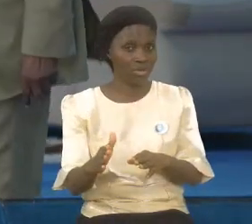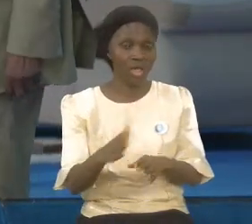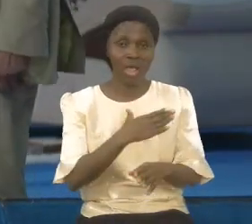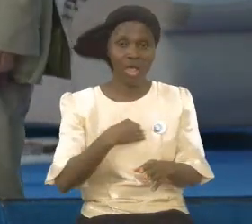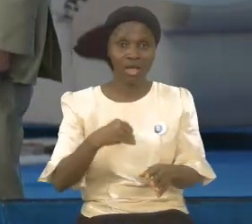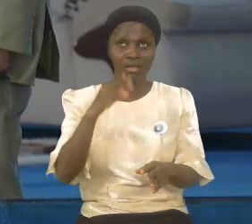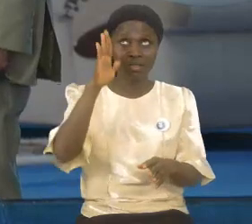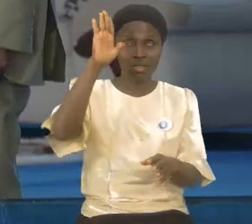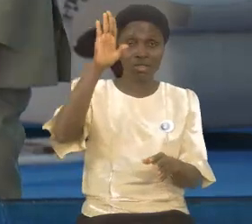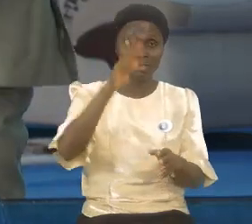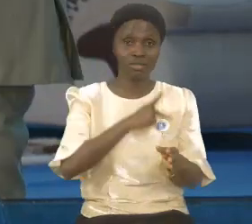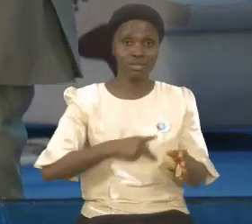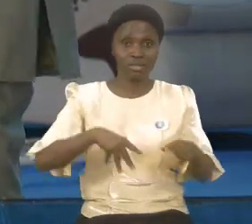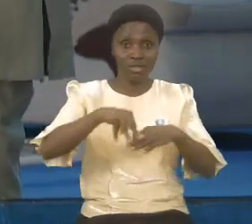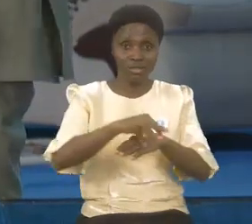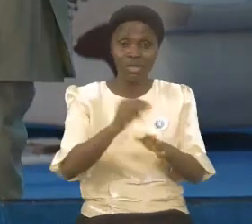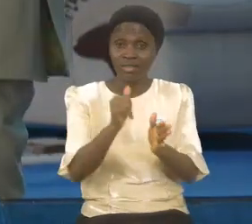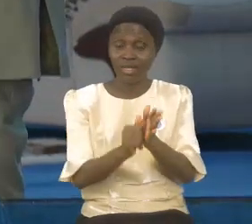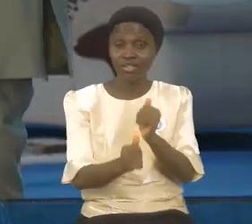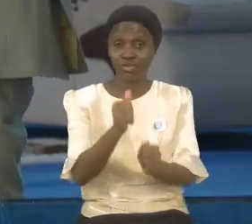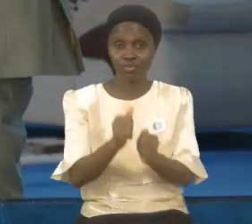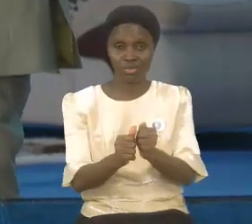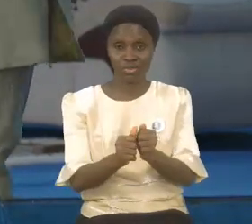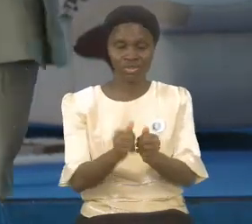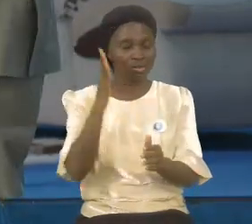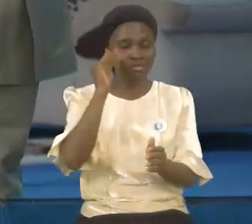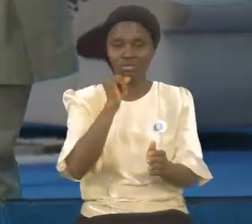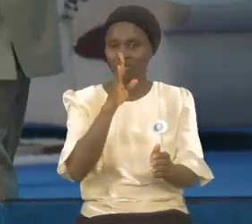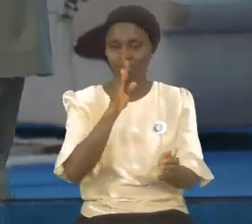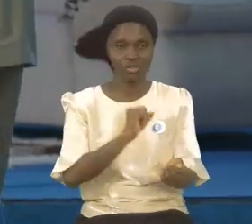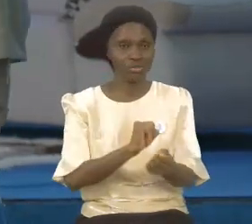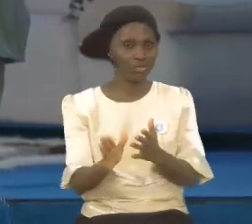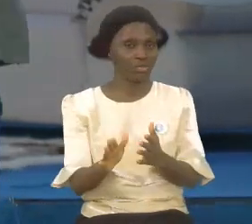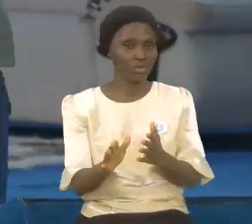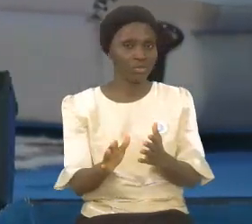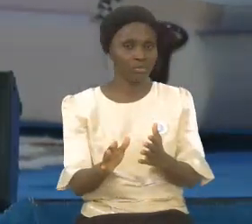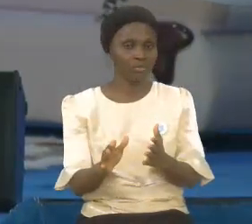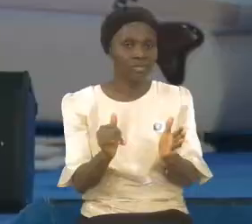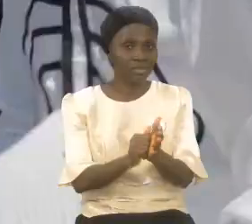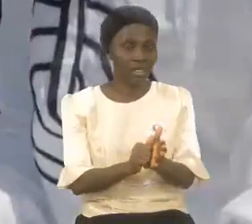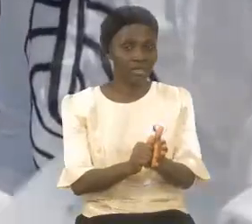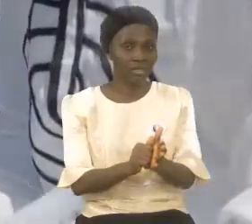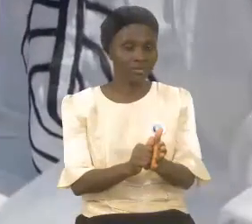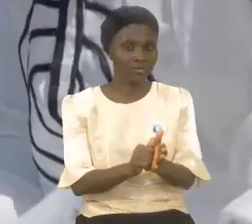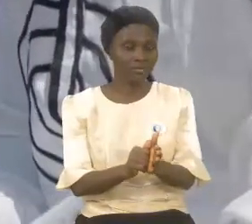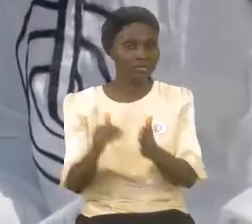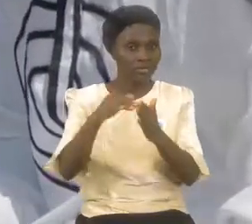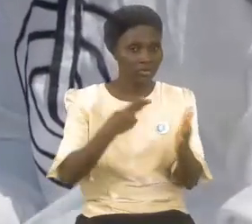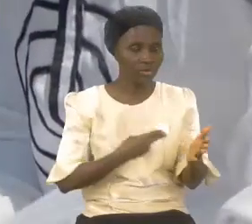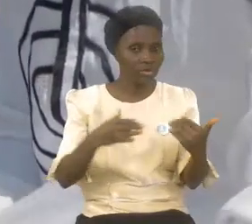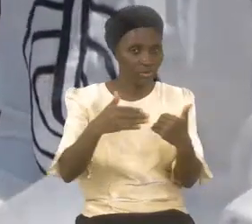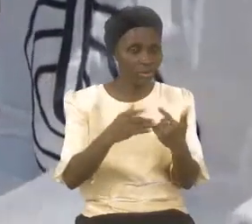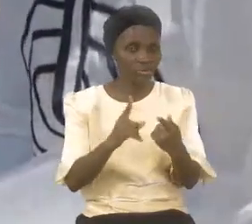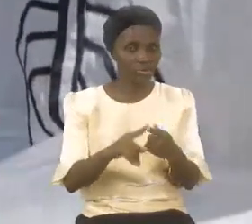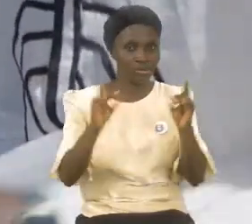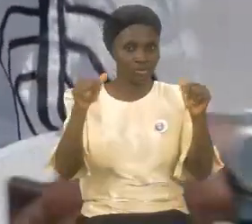kingdom that which shall not be destroyed. And that gets us back to Daniel chapter 2.